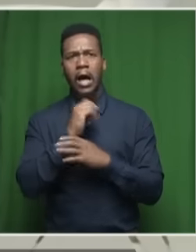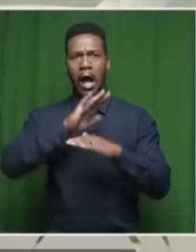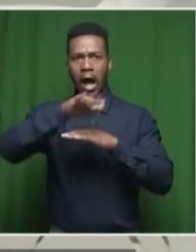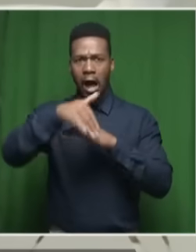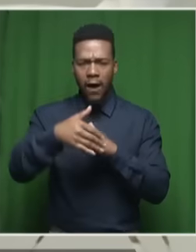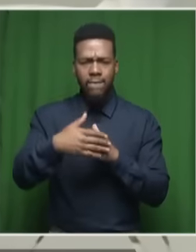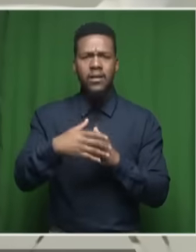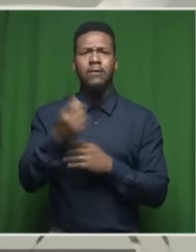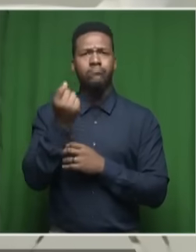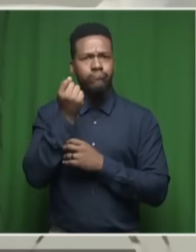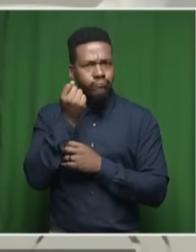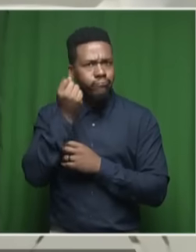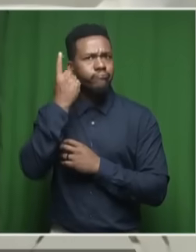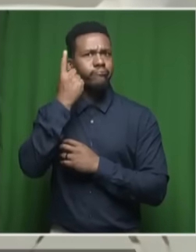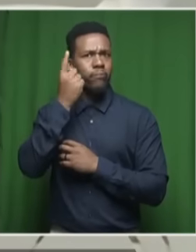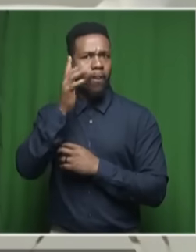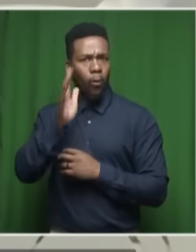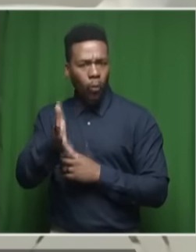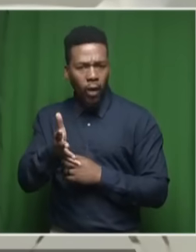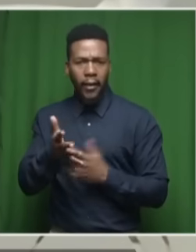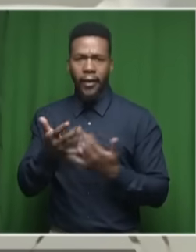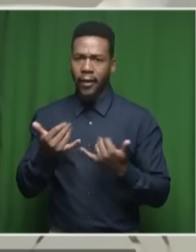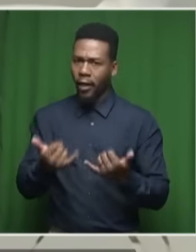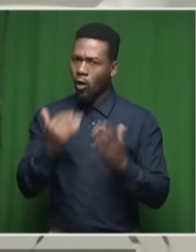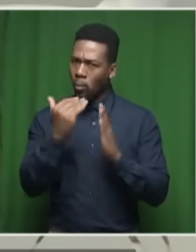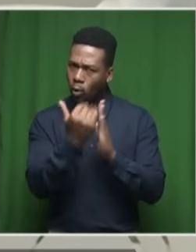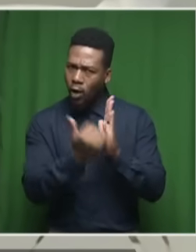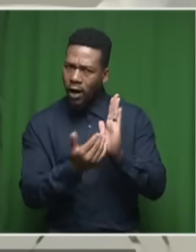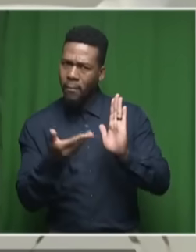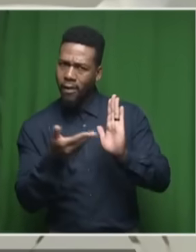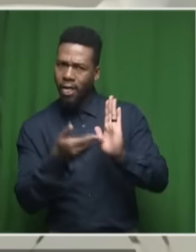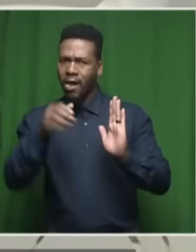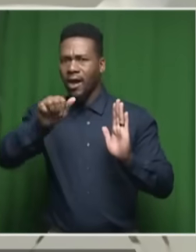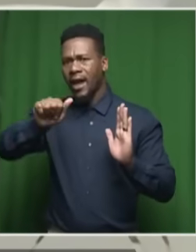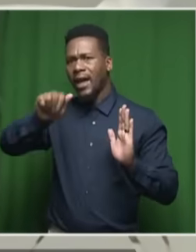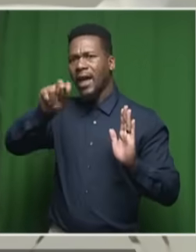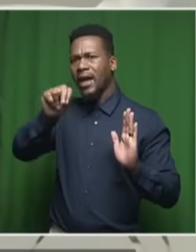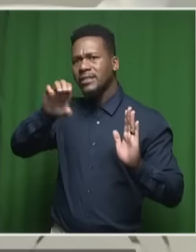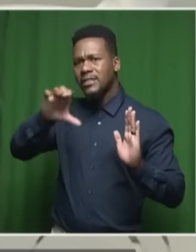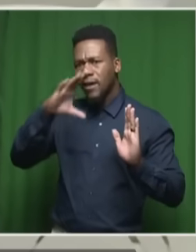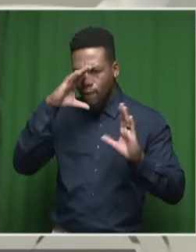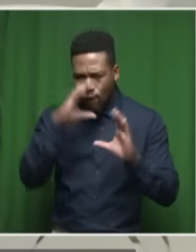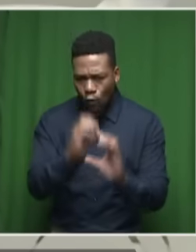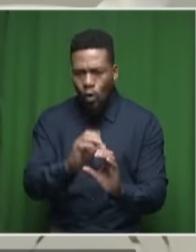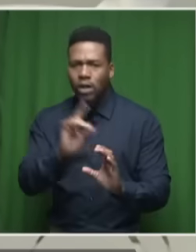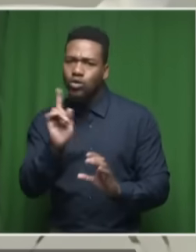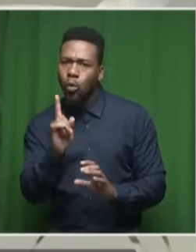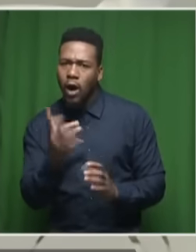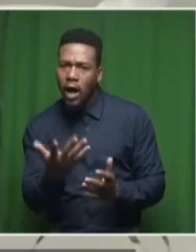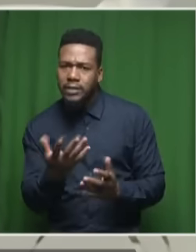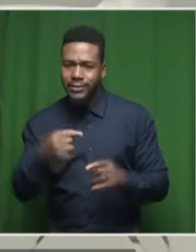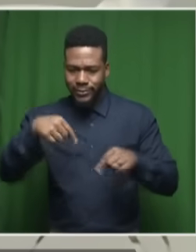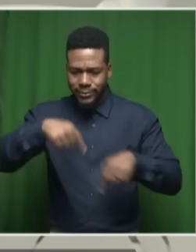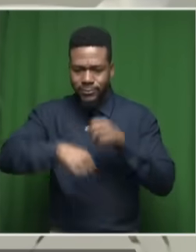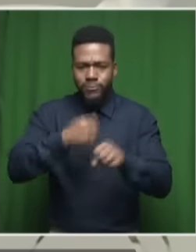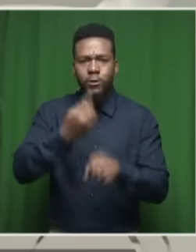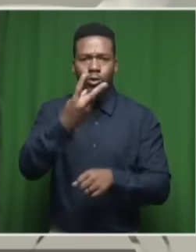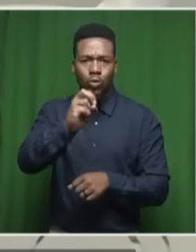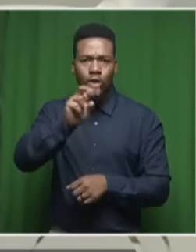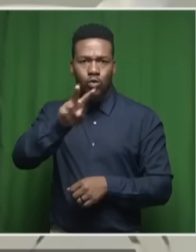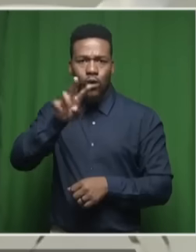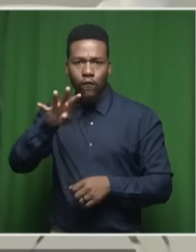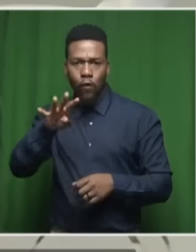to know and understand the program that the ANC is going to be focusing on 2024 and moving